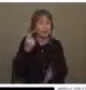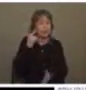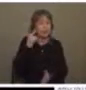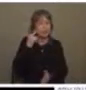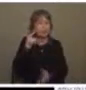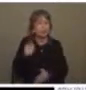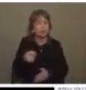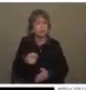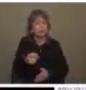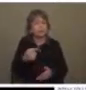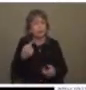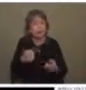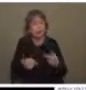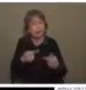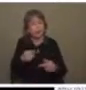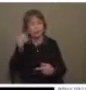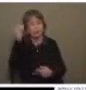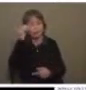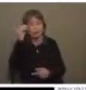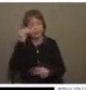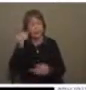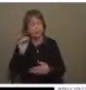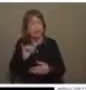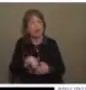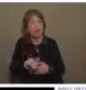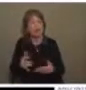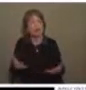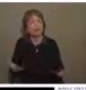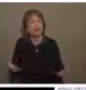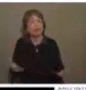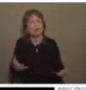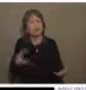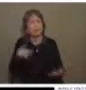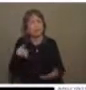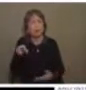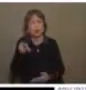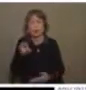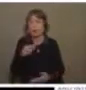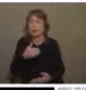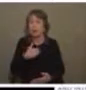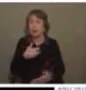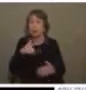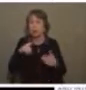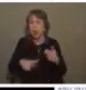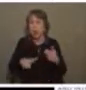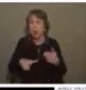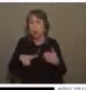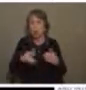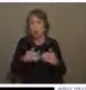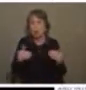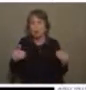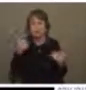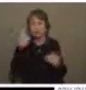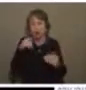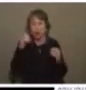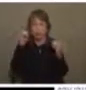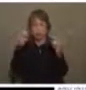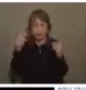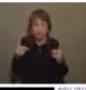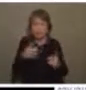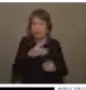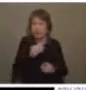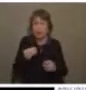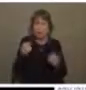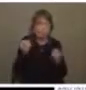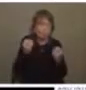Rico, and I want to try to address them too. There's some perception that Puerto Rico has low levels of education, some perception that people in Puerto Rico do not want to